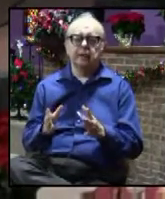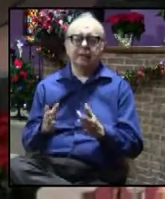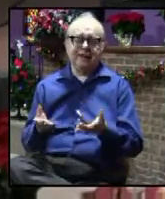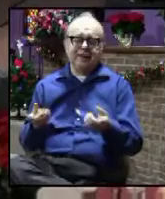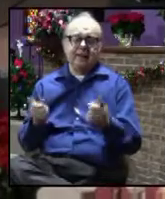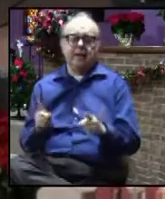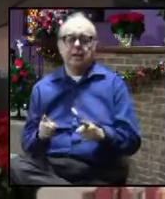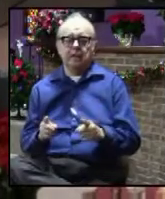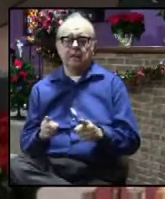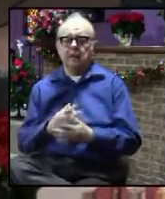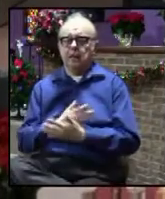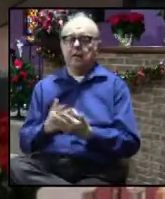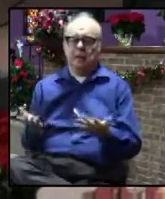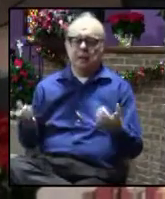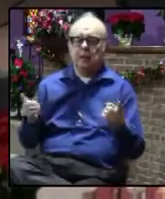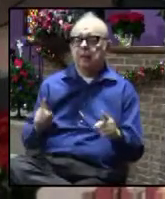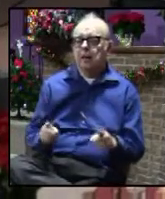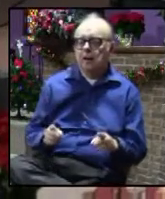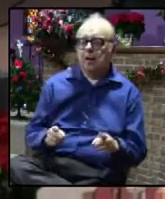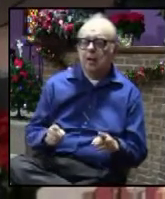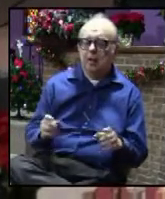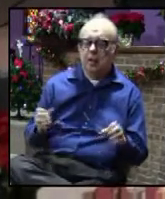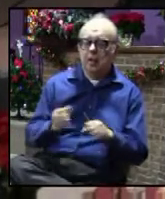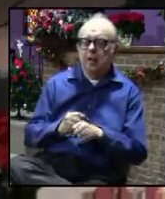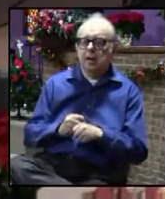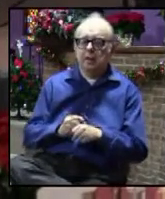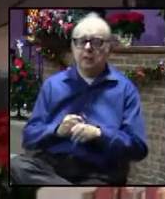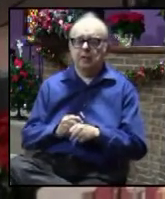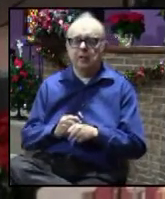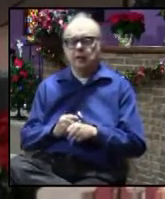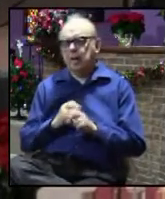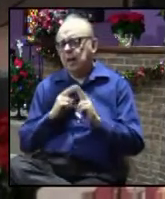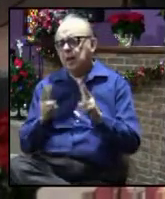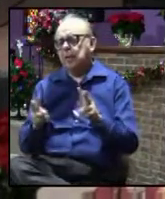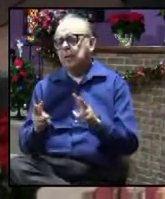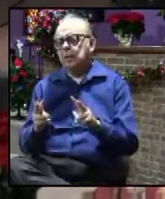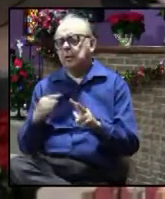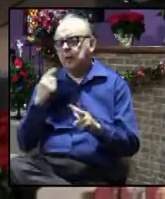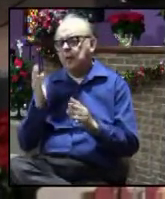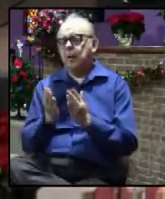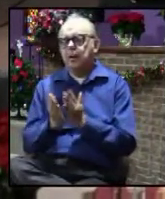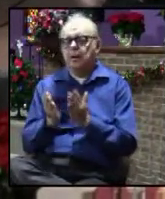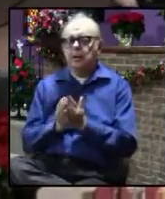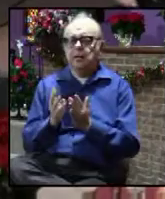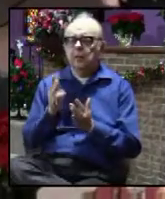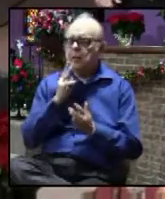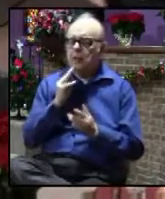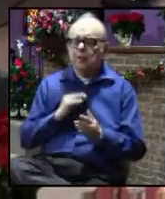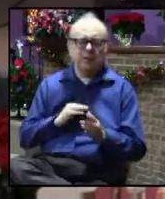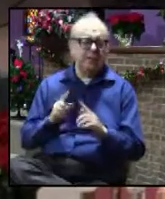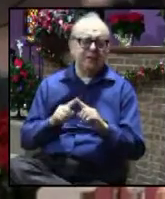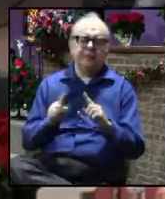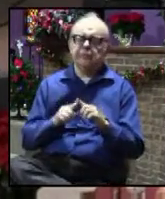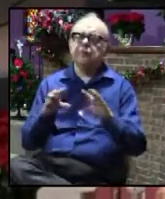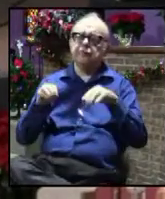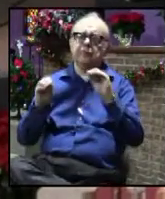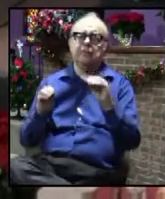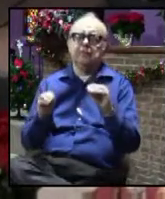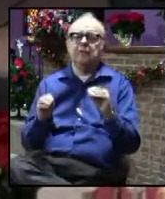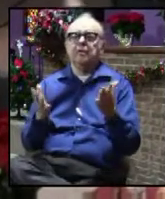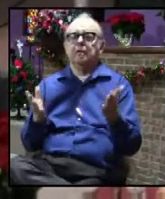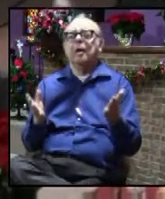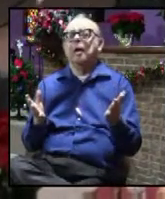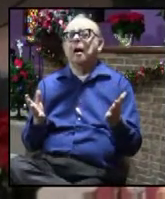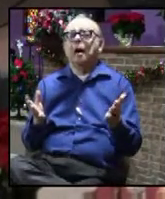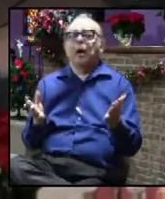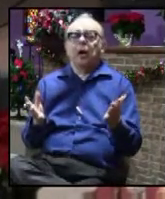on and everything else that's happening. They got it all going. And you're watching all these people in Walmart or Kmart or Sears